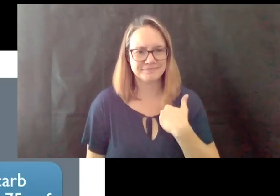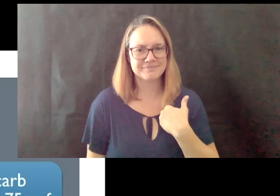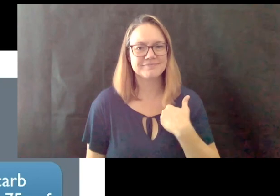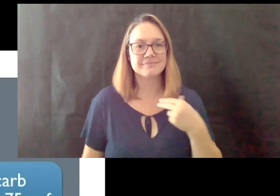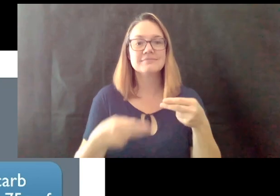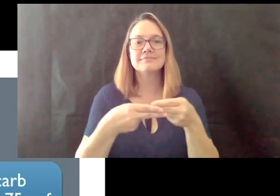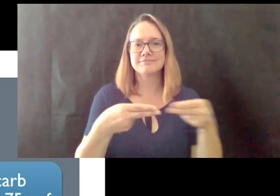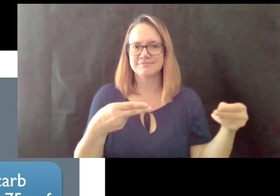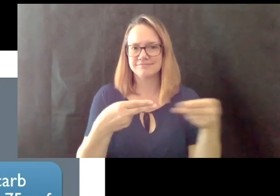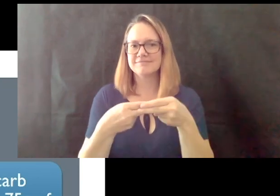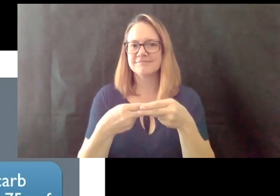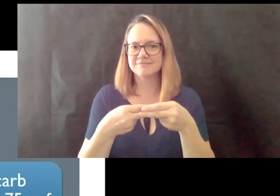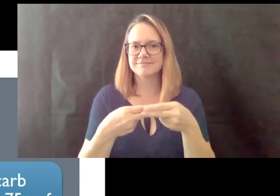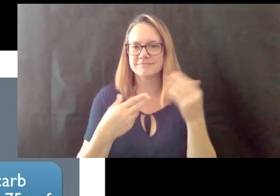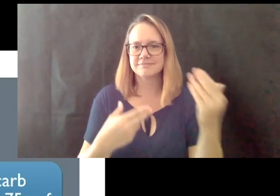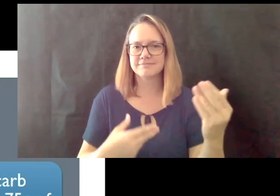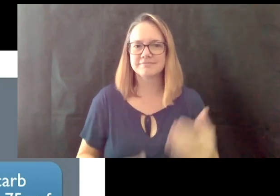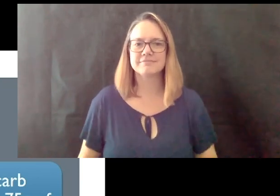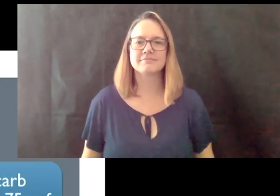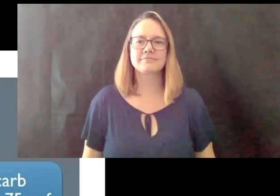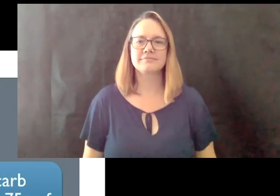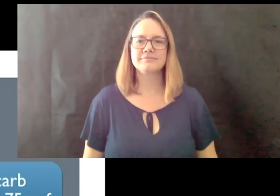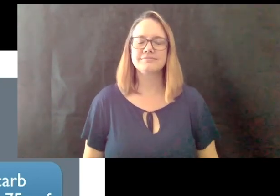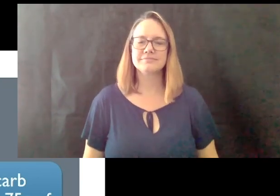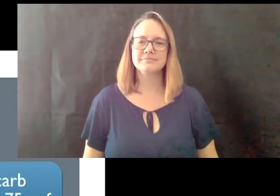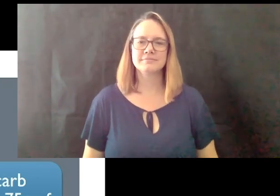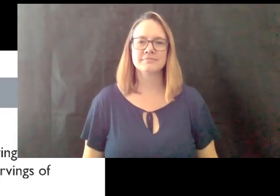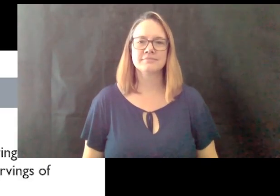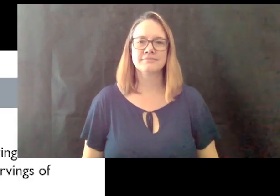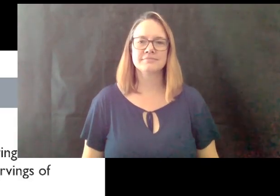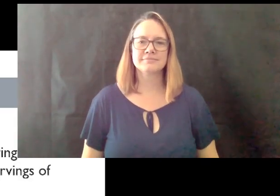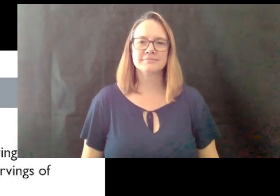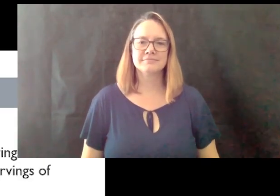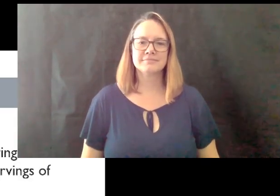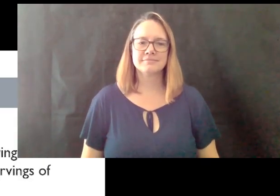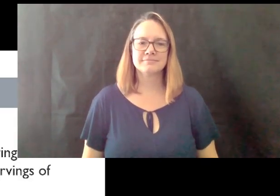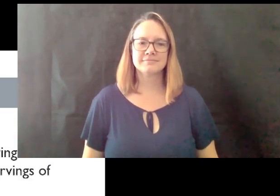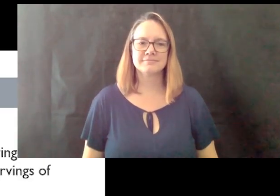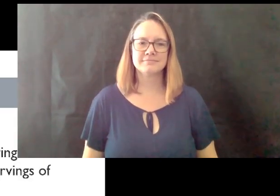there. All right, let's move on to the next page here.